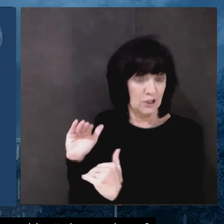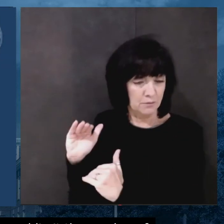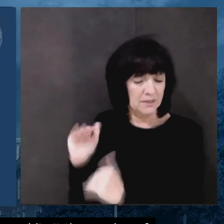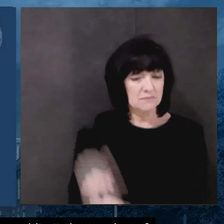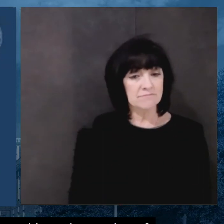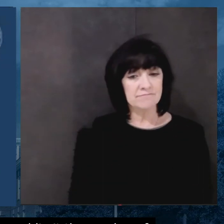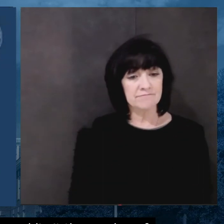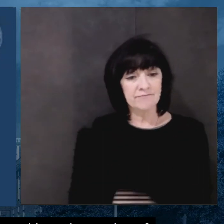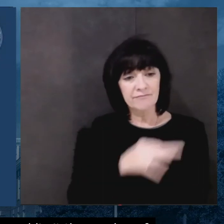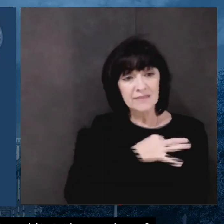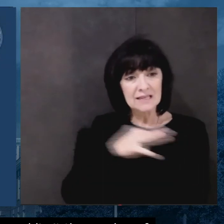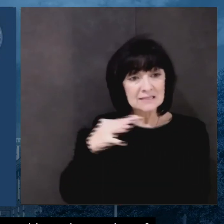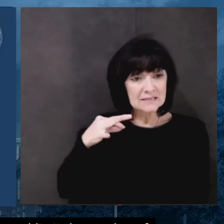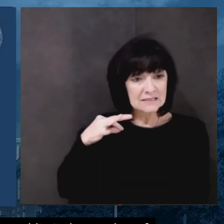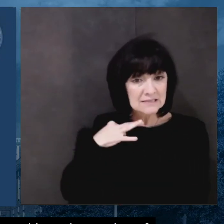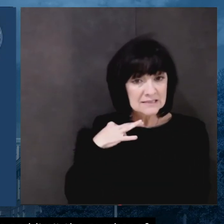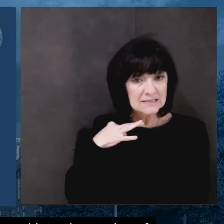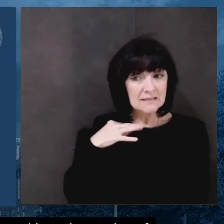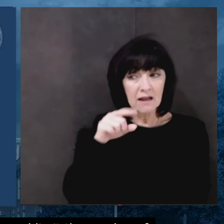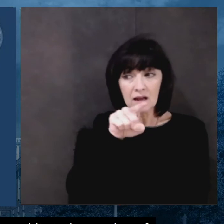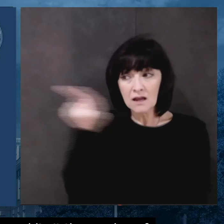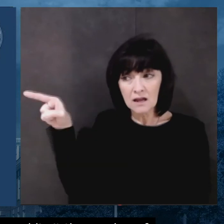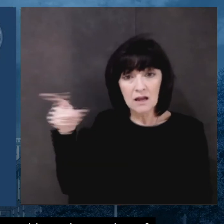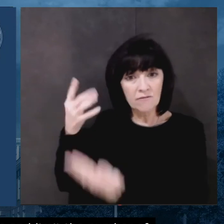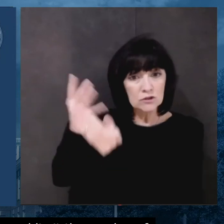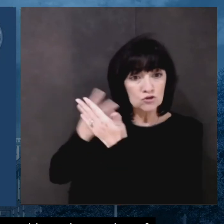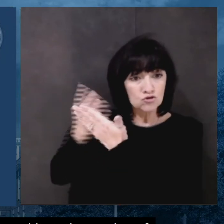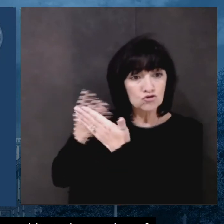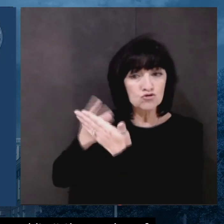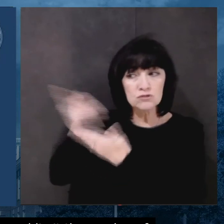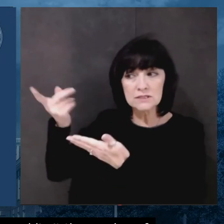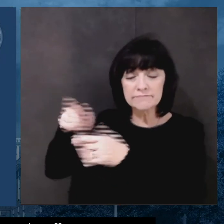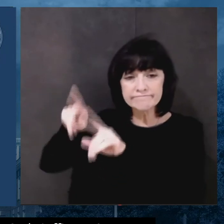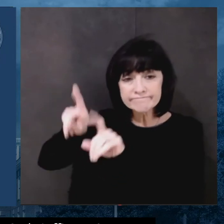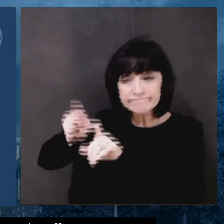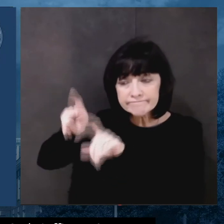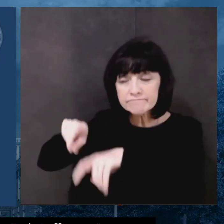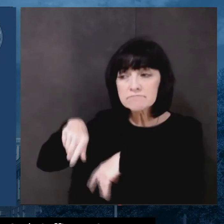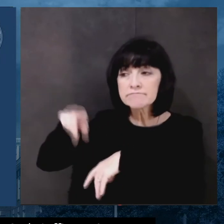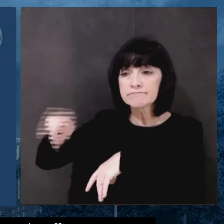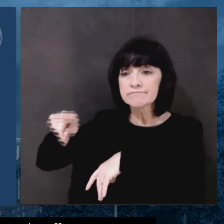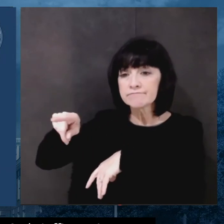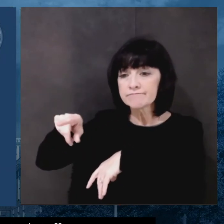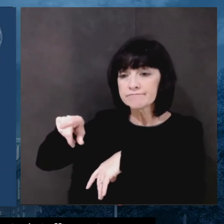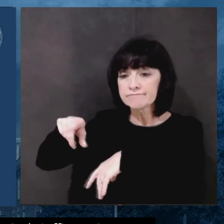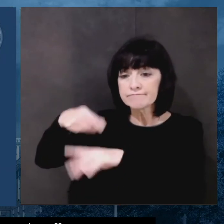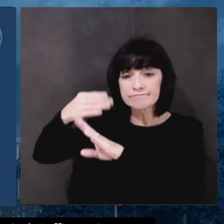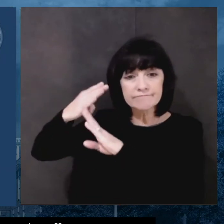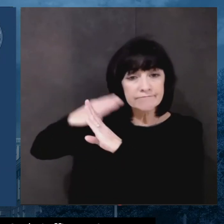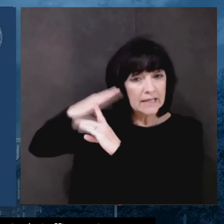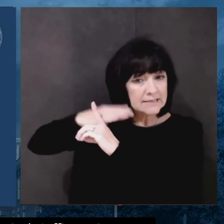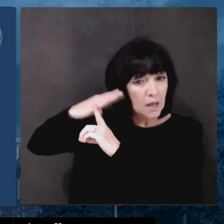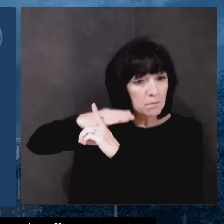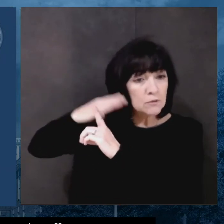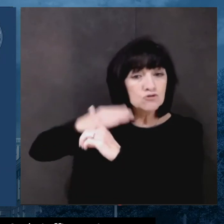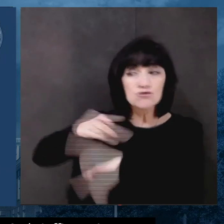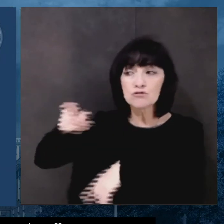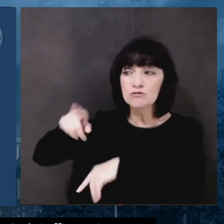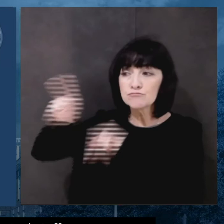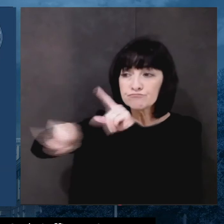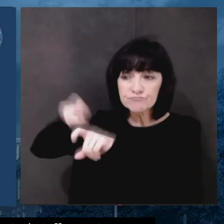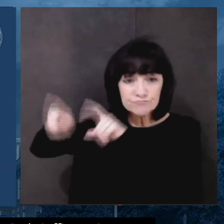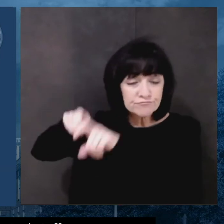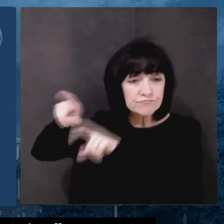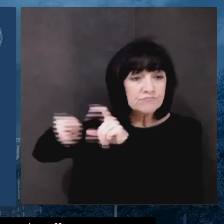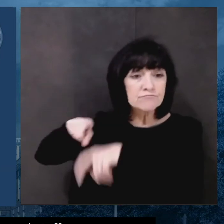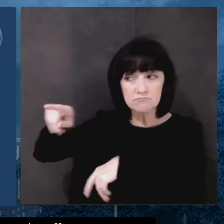Staffing being pre-screened as they come and go, requirements for them to